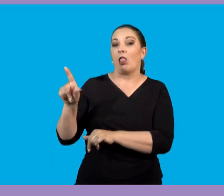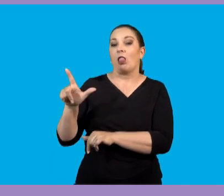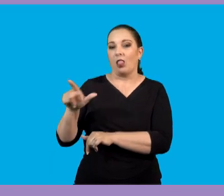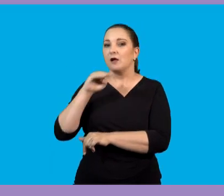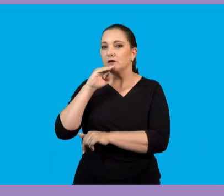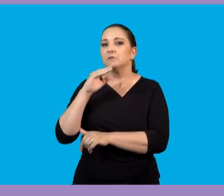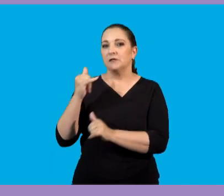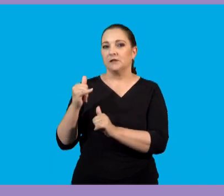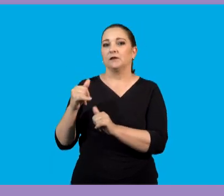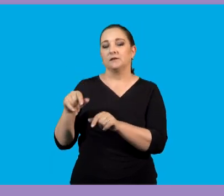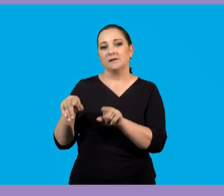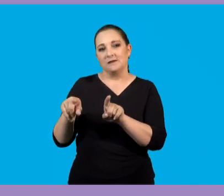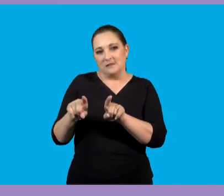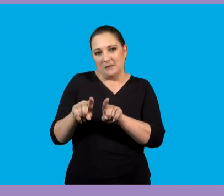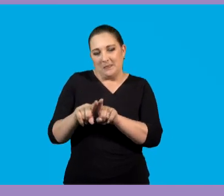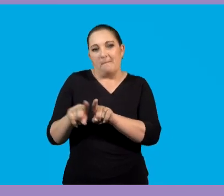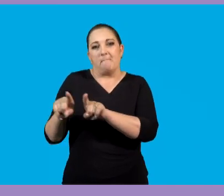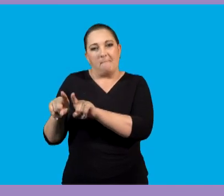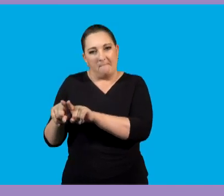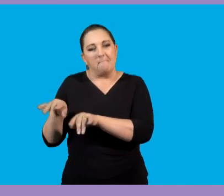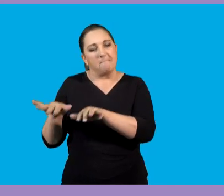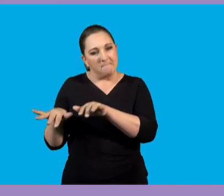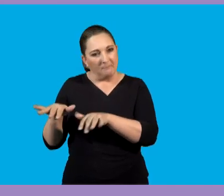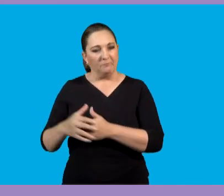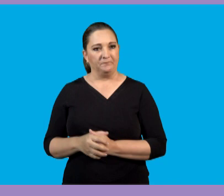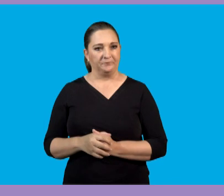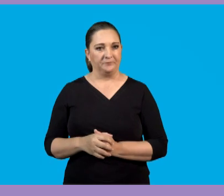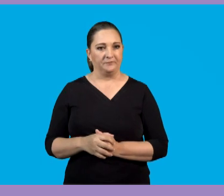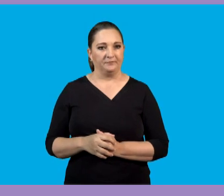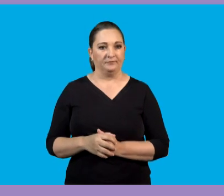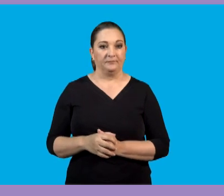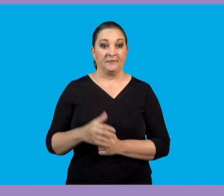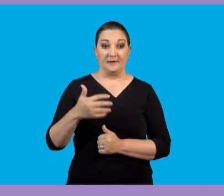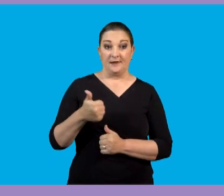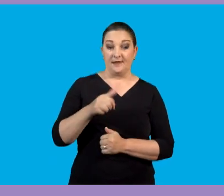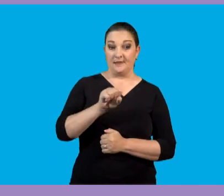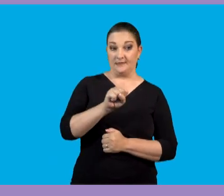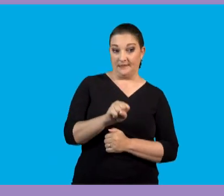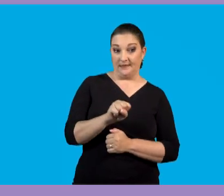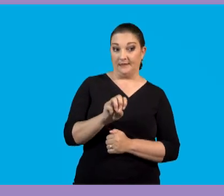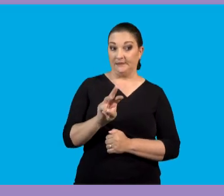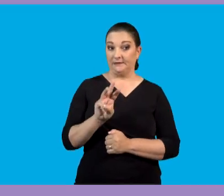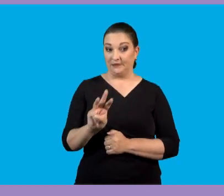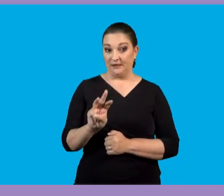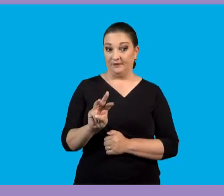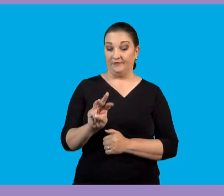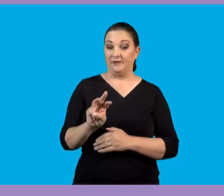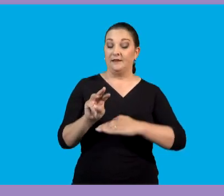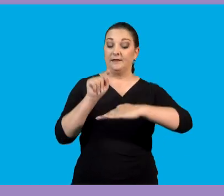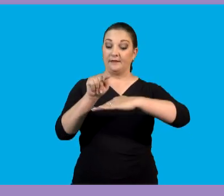shapes are similar, then we would know that the ratio of SW divided